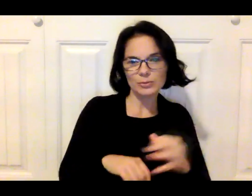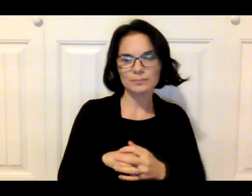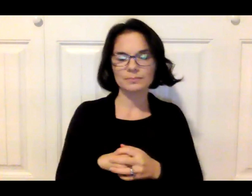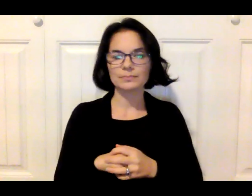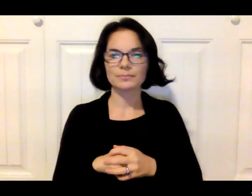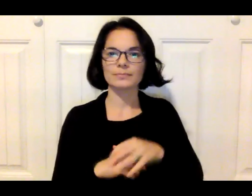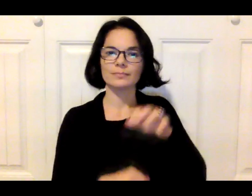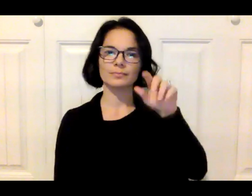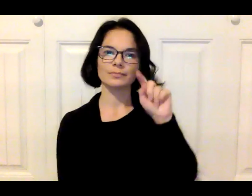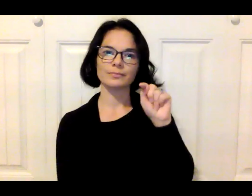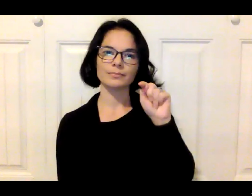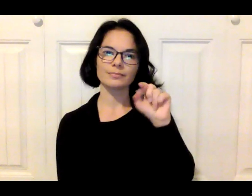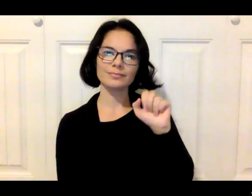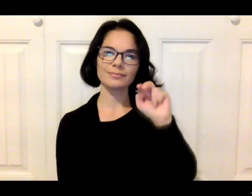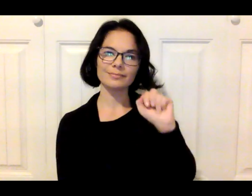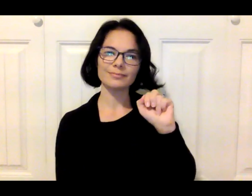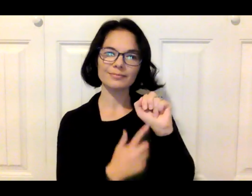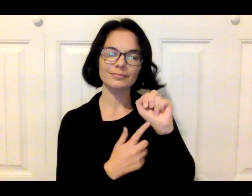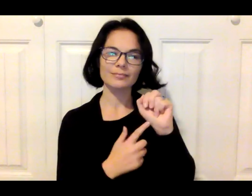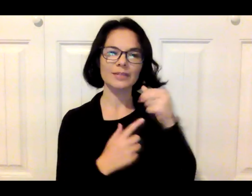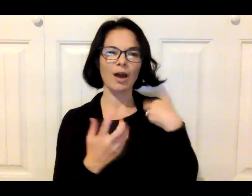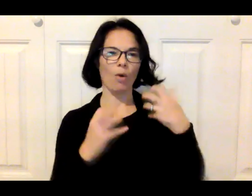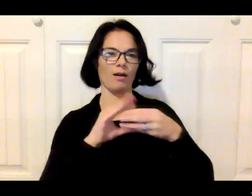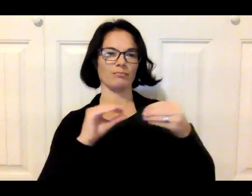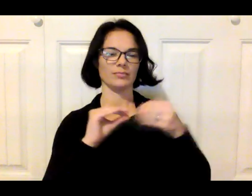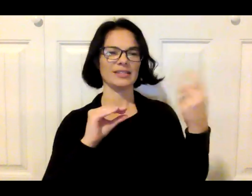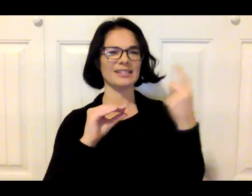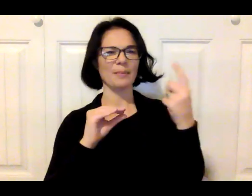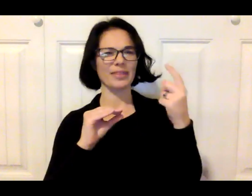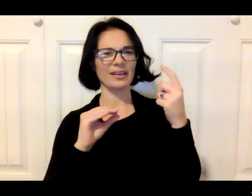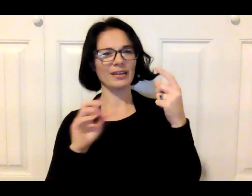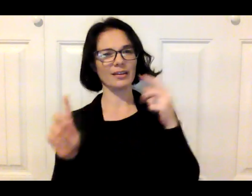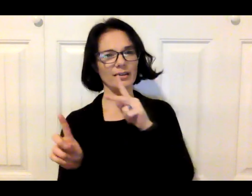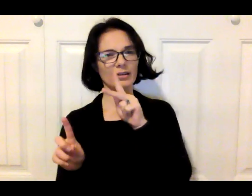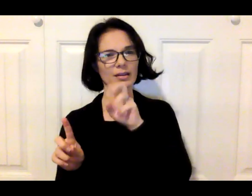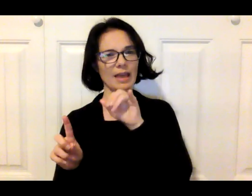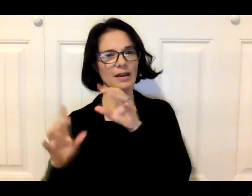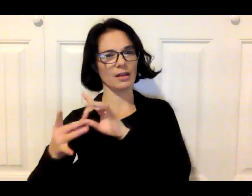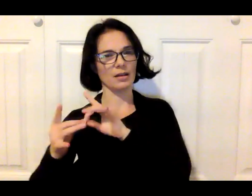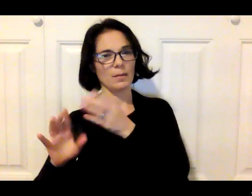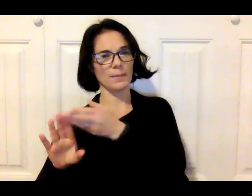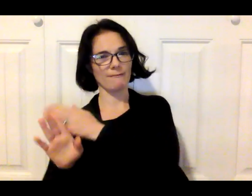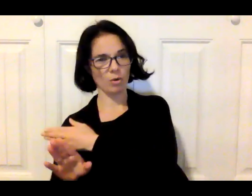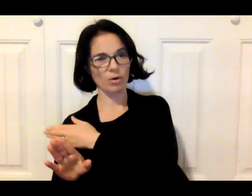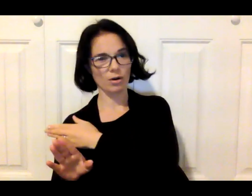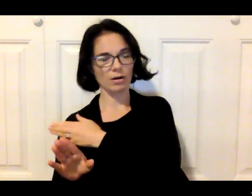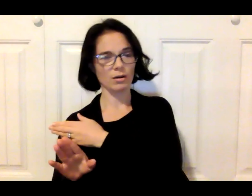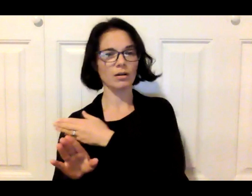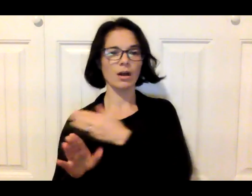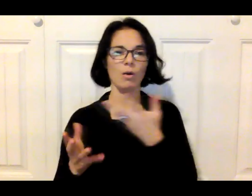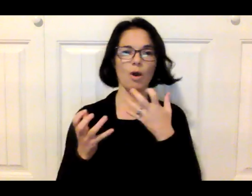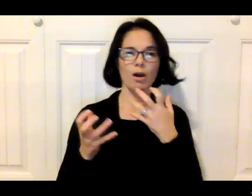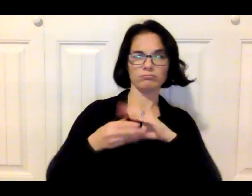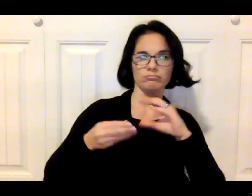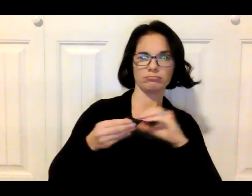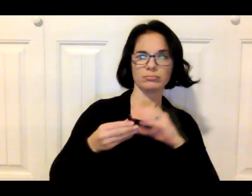Hi, if I could just kind of comment again on something that was mentioned earlier with Keni's presentation with regards to the